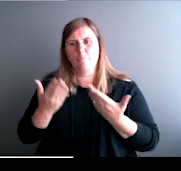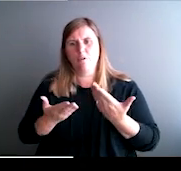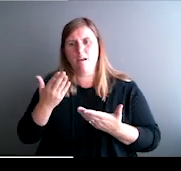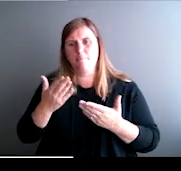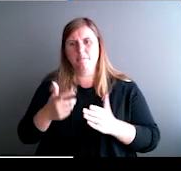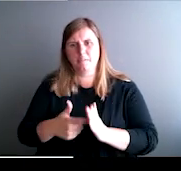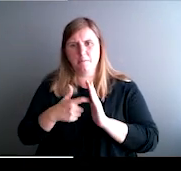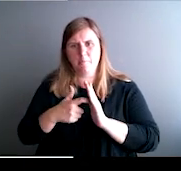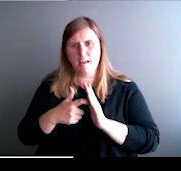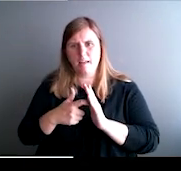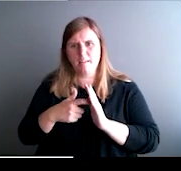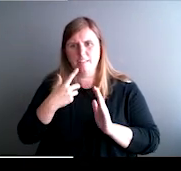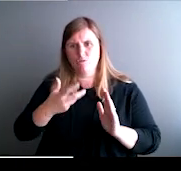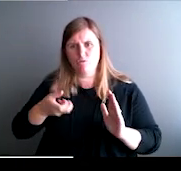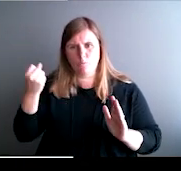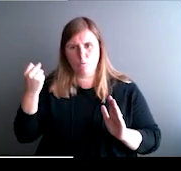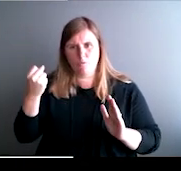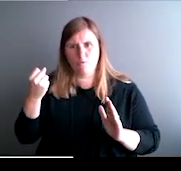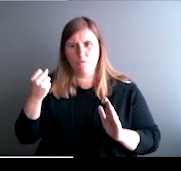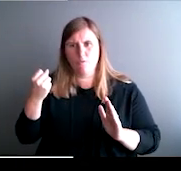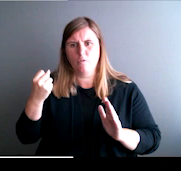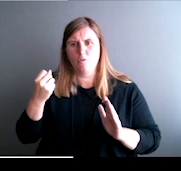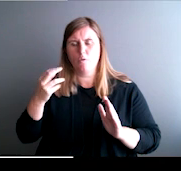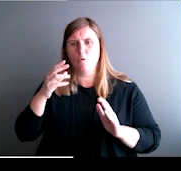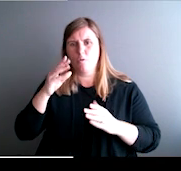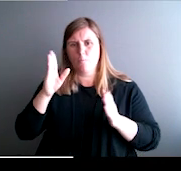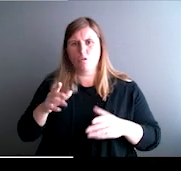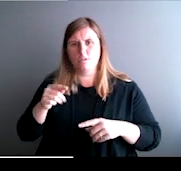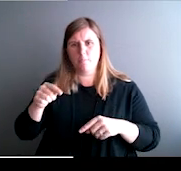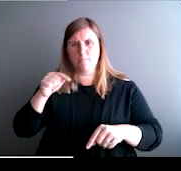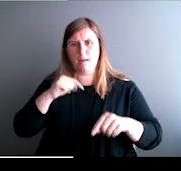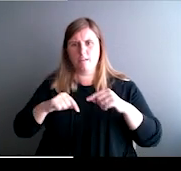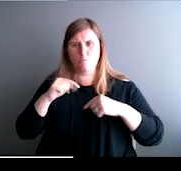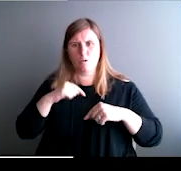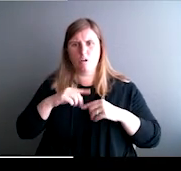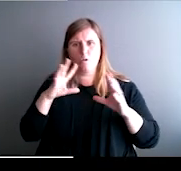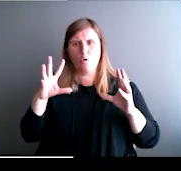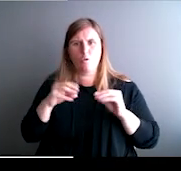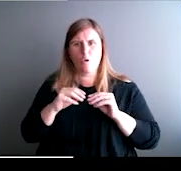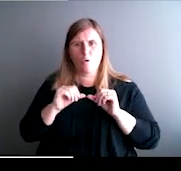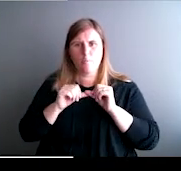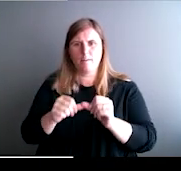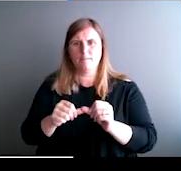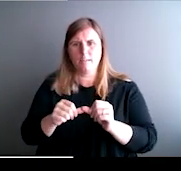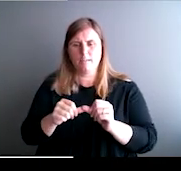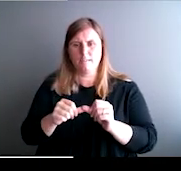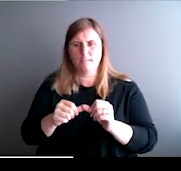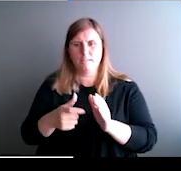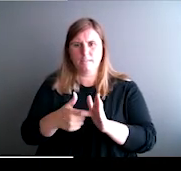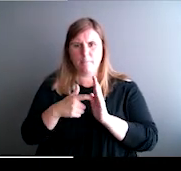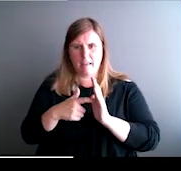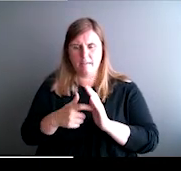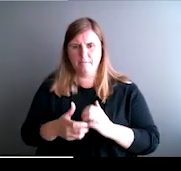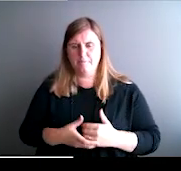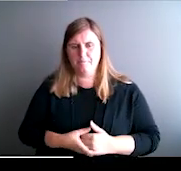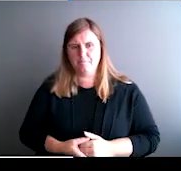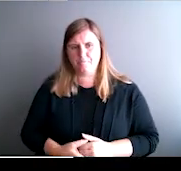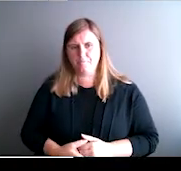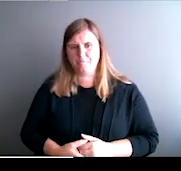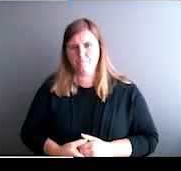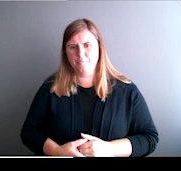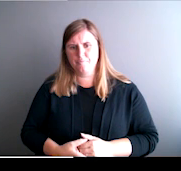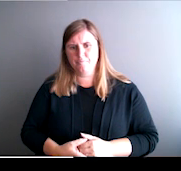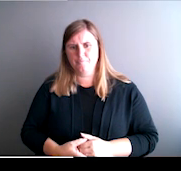a demand is removed, or perhaps the person backs away and no longer maintains the demand.